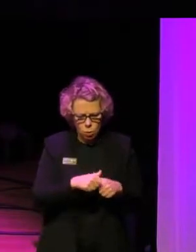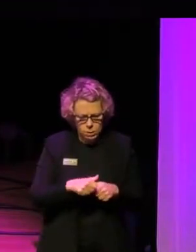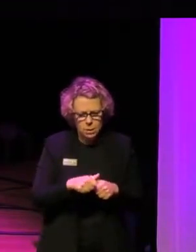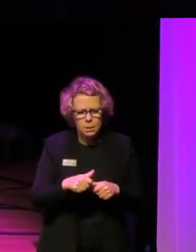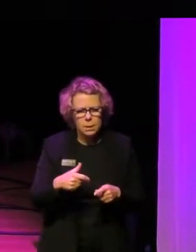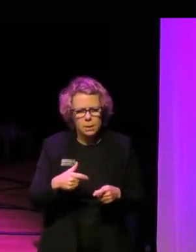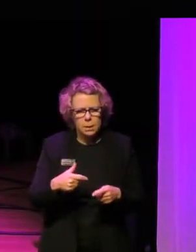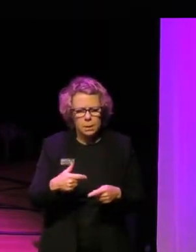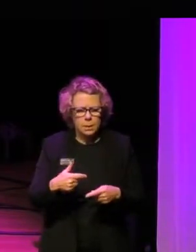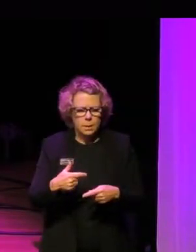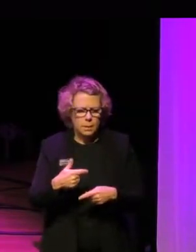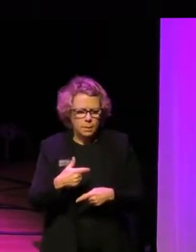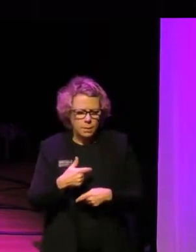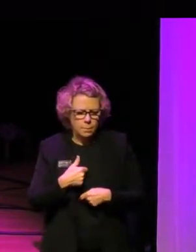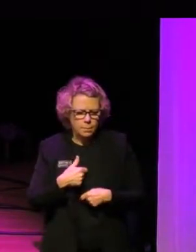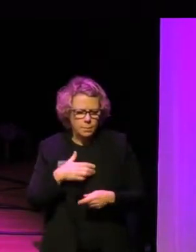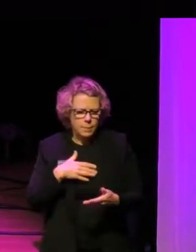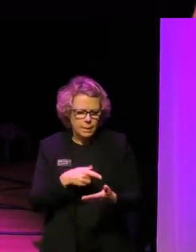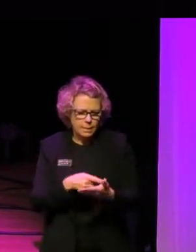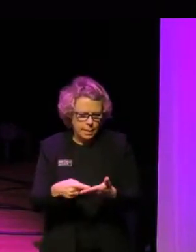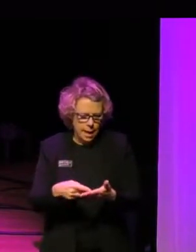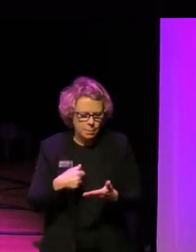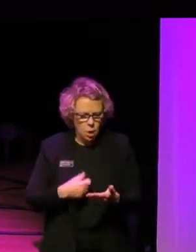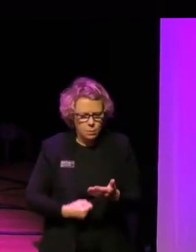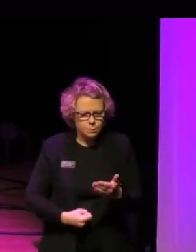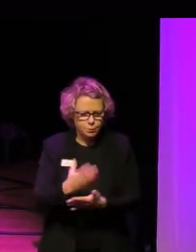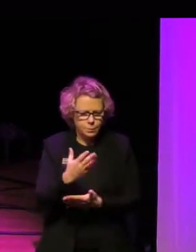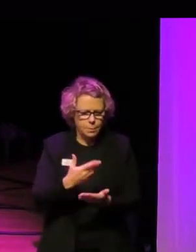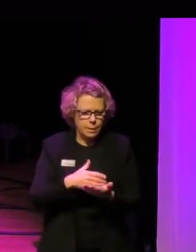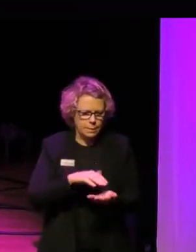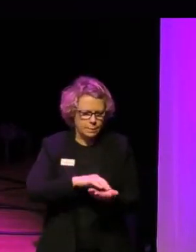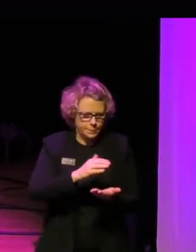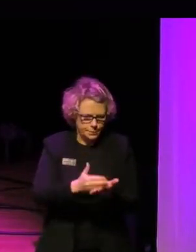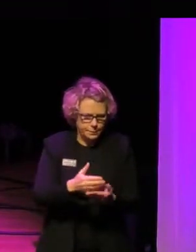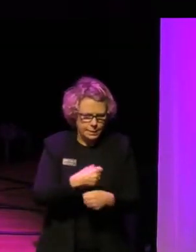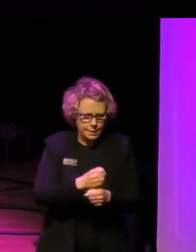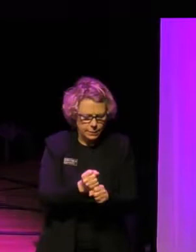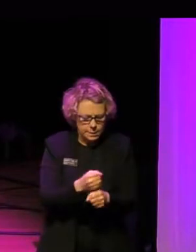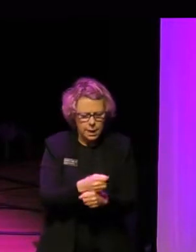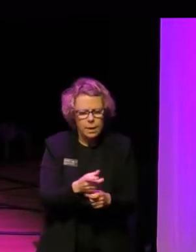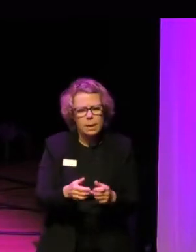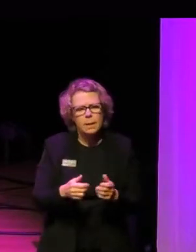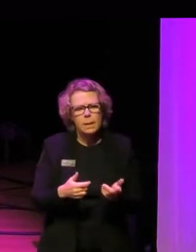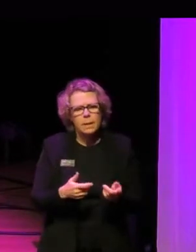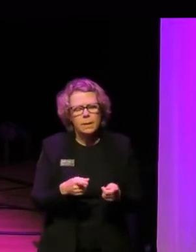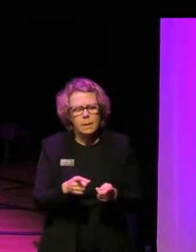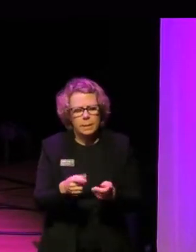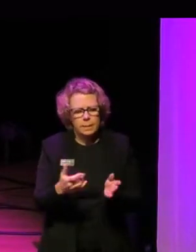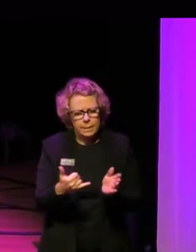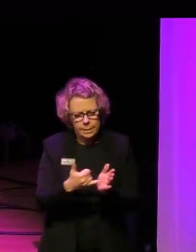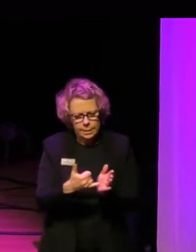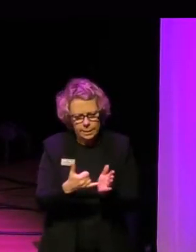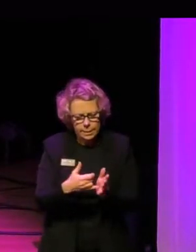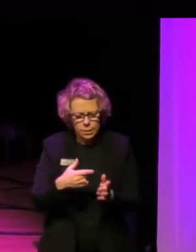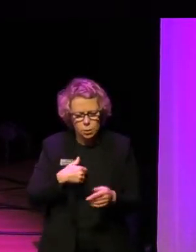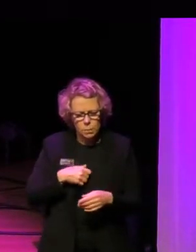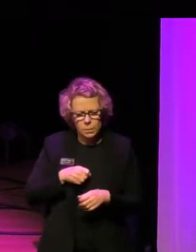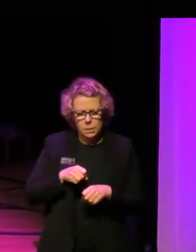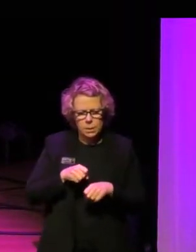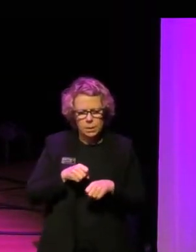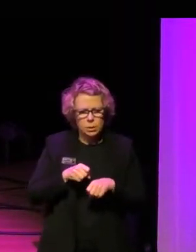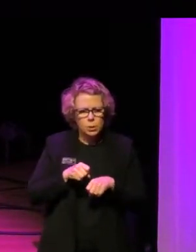It's got my name, it's the Thule Madonsela Foundation, although I prefer to call it the Tuma Foundation, which means the Send